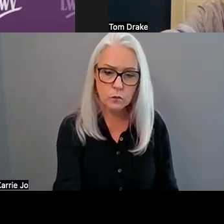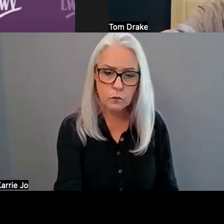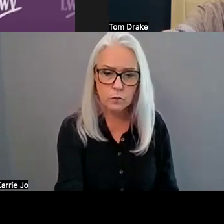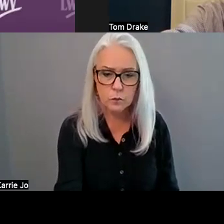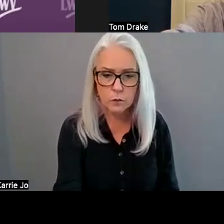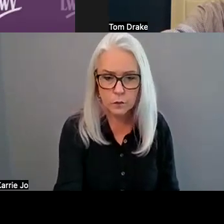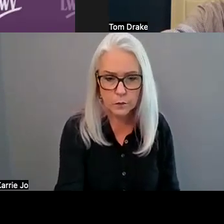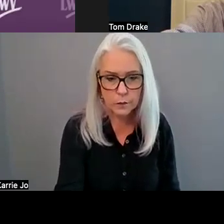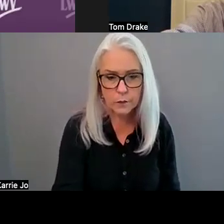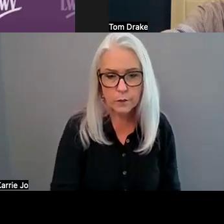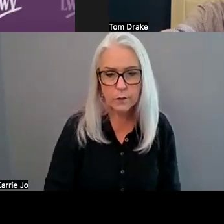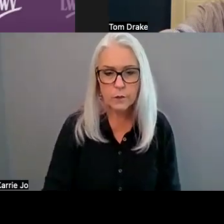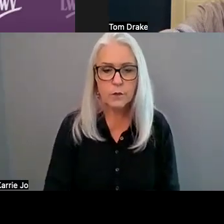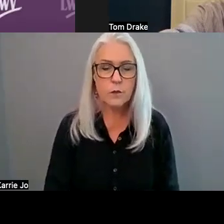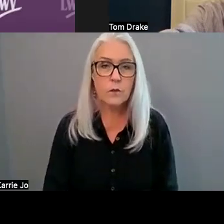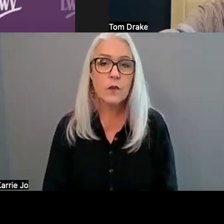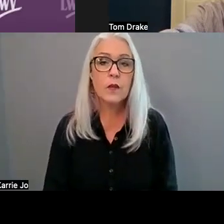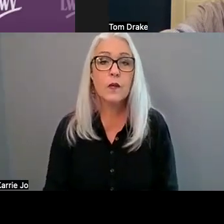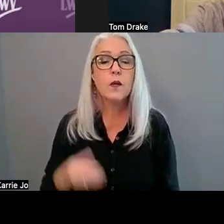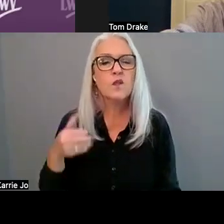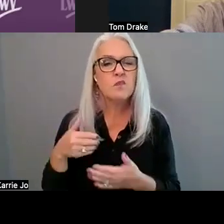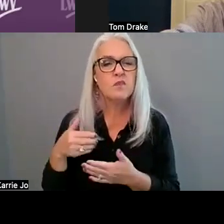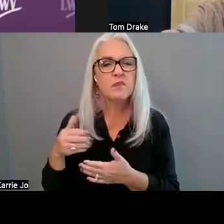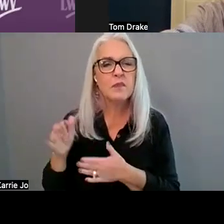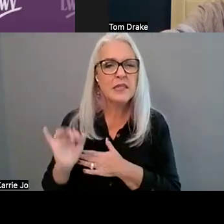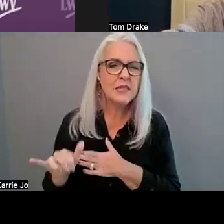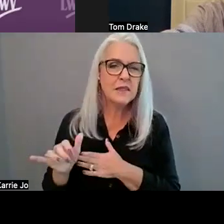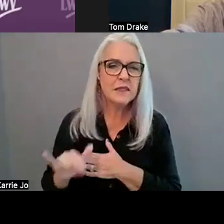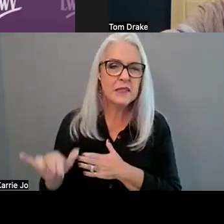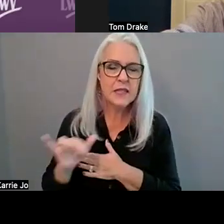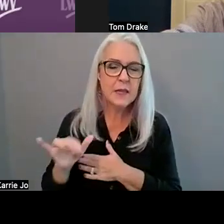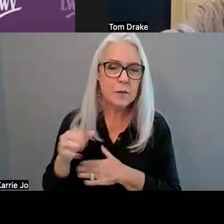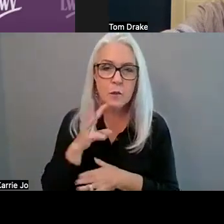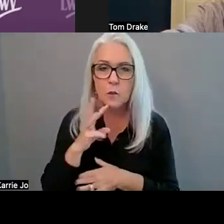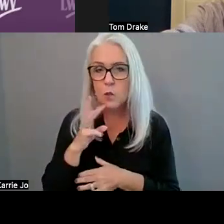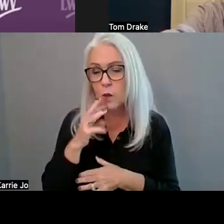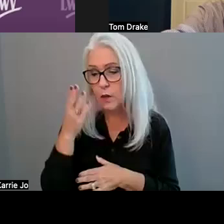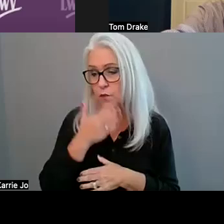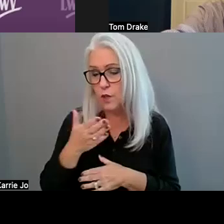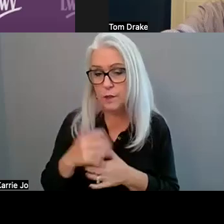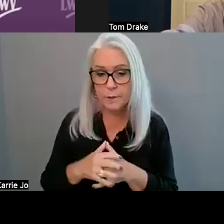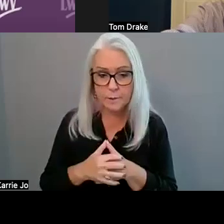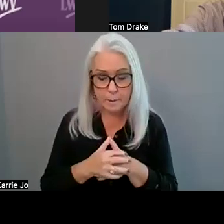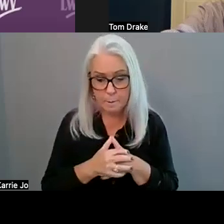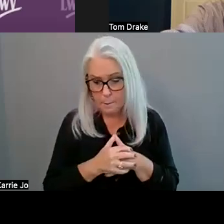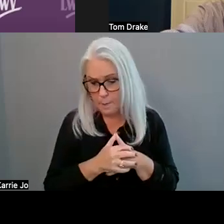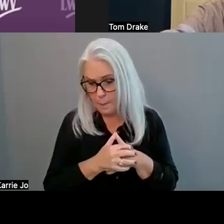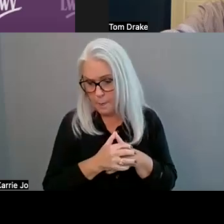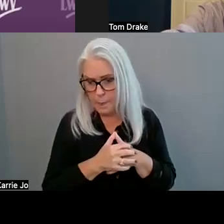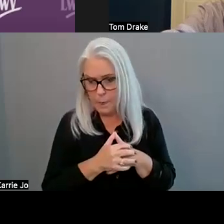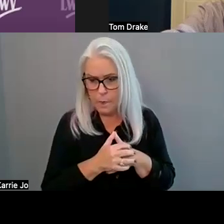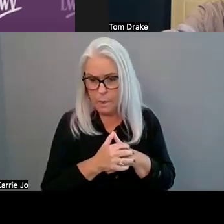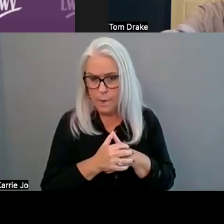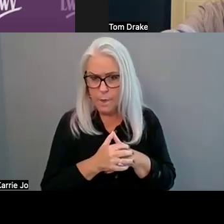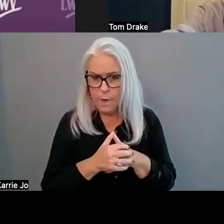Staying with the waterfront, Morgan, this will be your question first. What will you do to speed progress on the remediation of the waterfront and the river